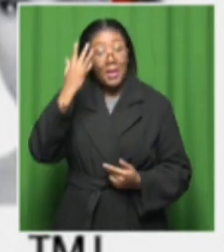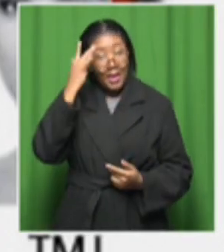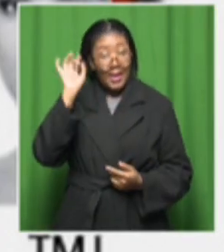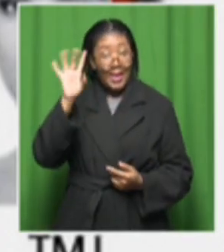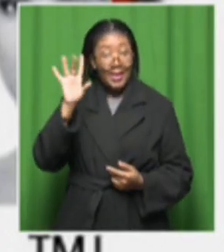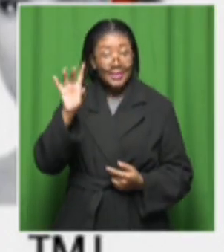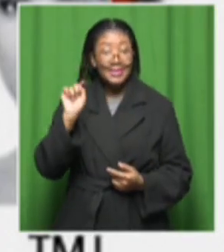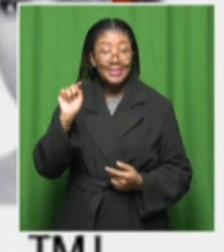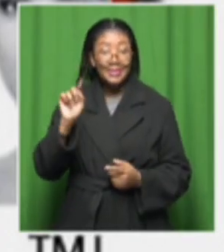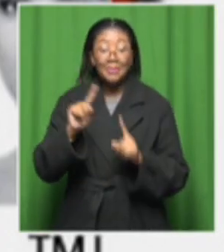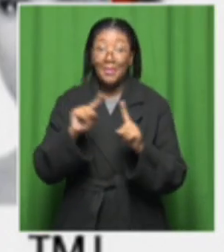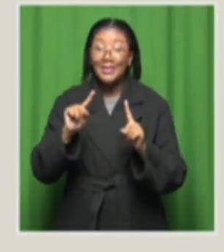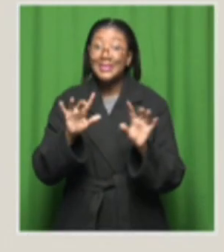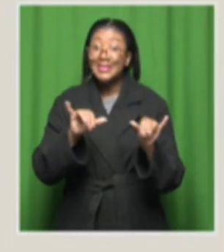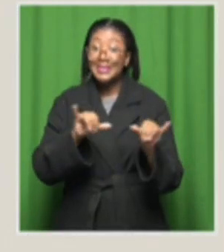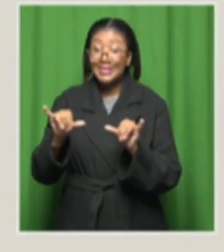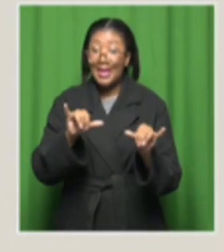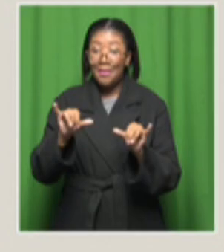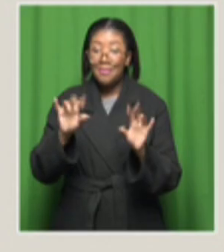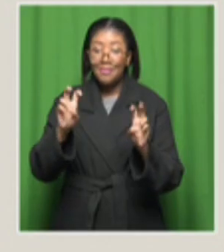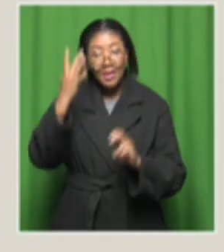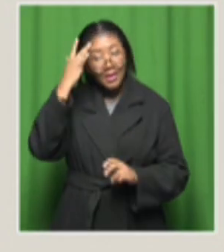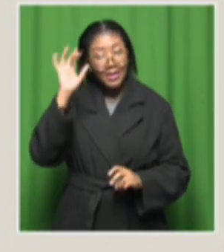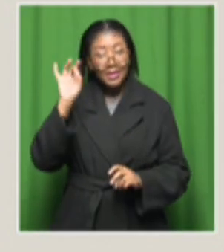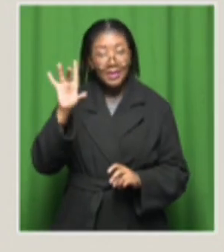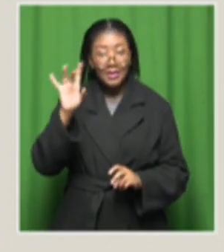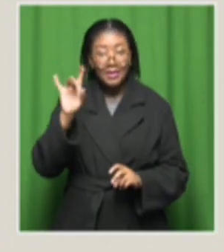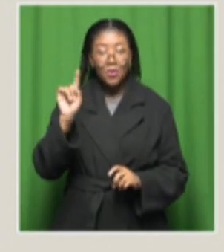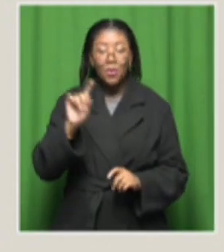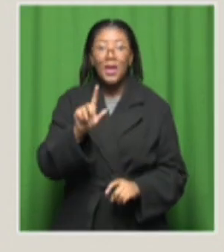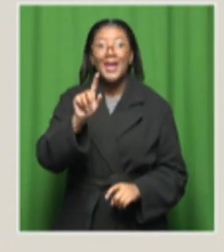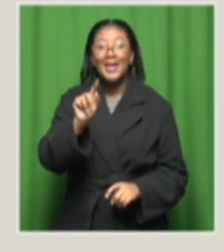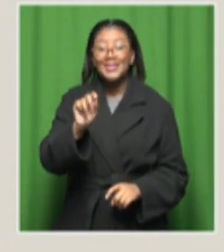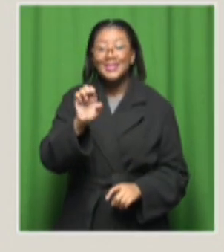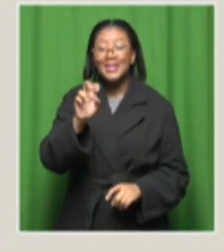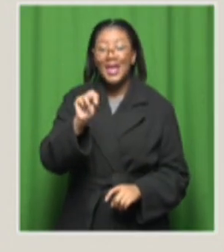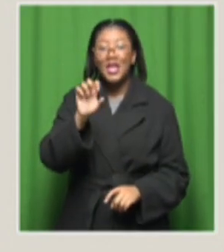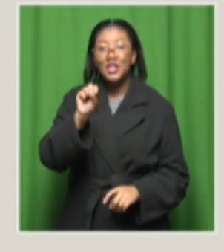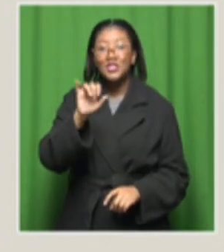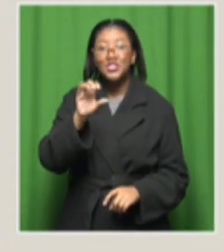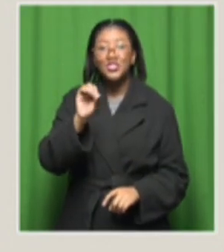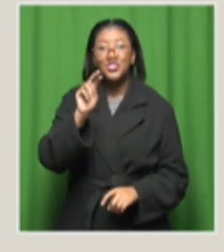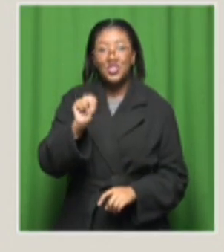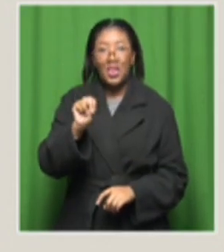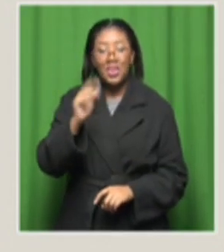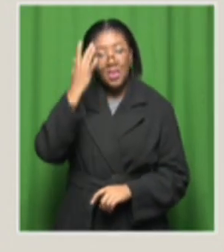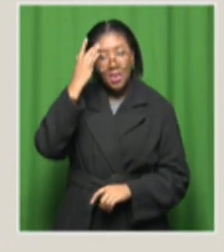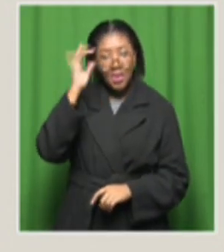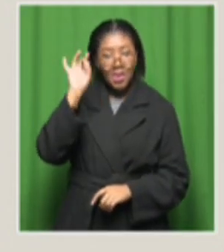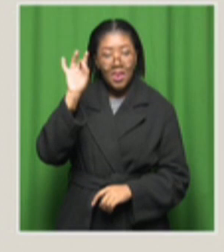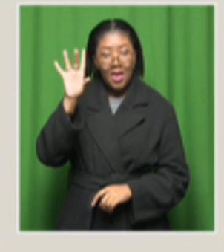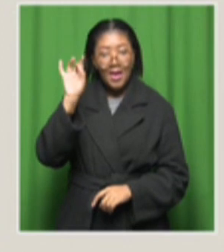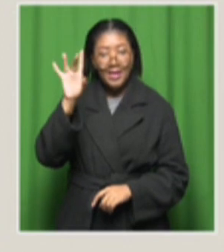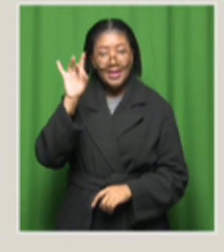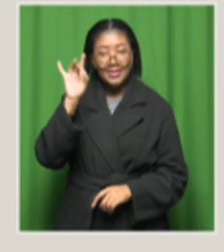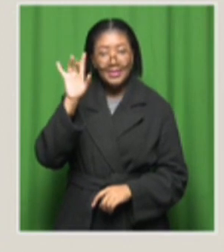The one common type of headache under the primary headache is what we call tension type headache. So tension type headache, it